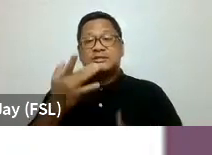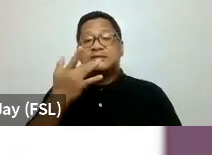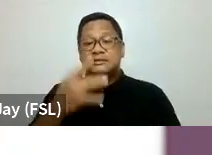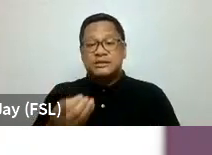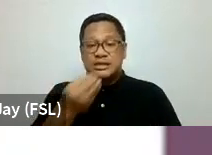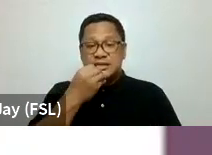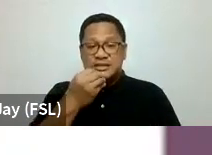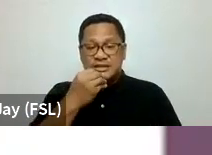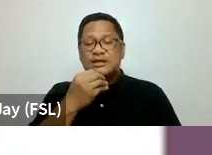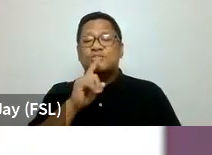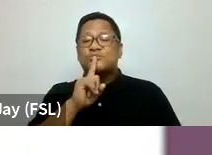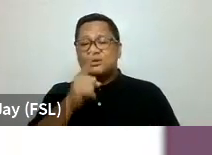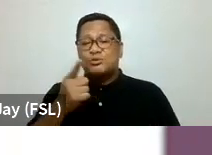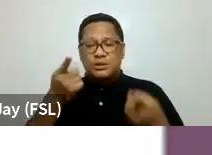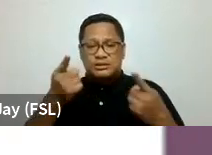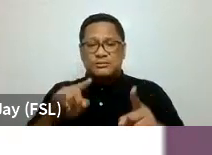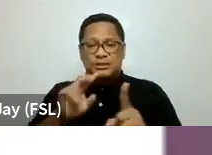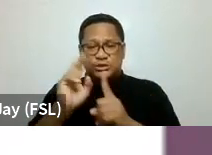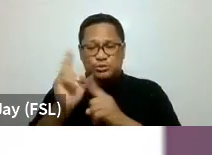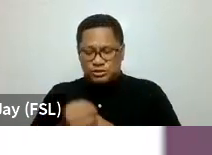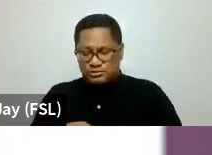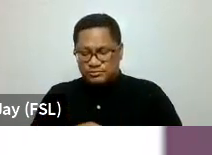Homie Pan-situation ngayong umaga.